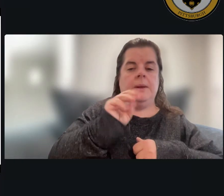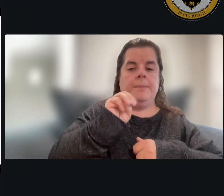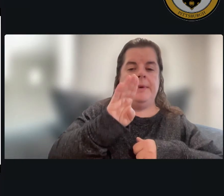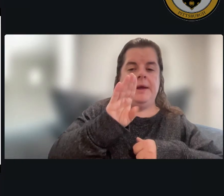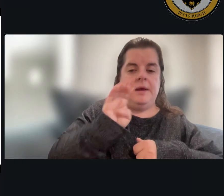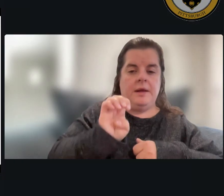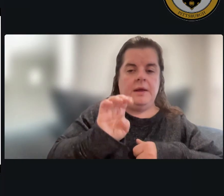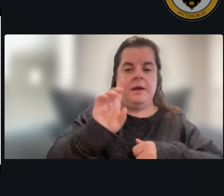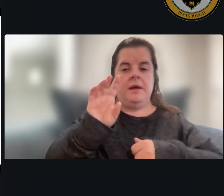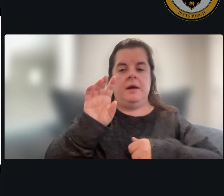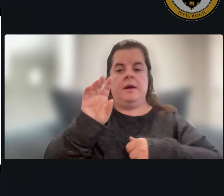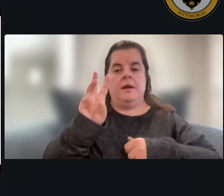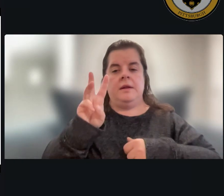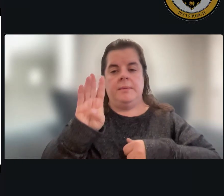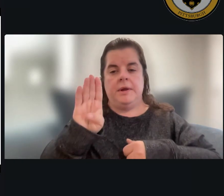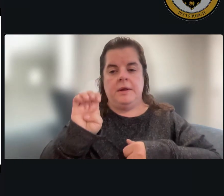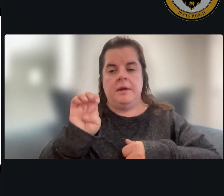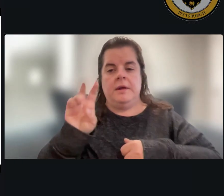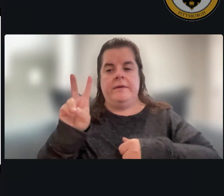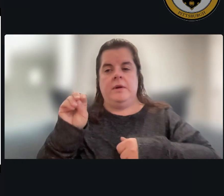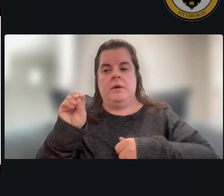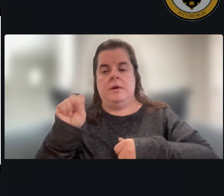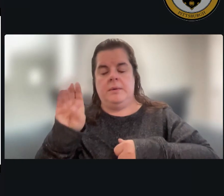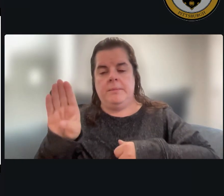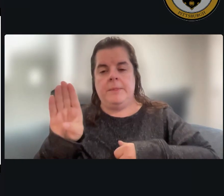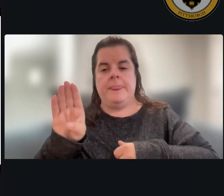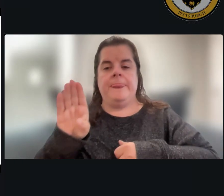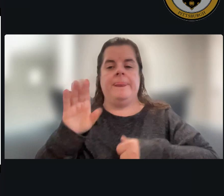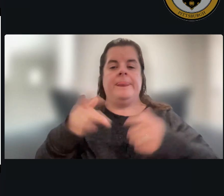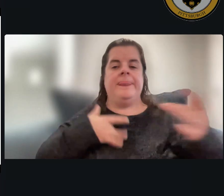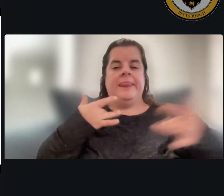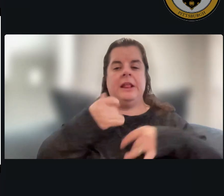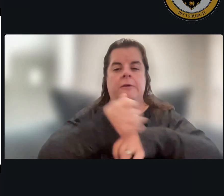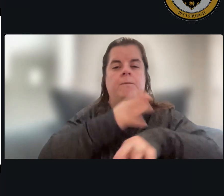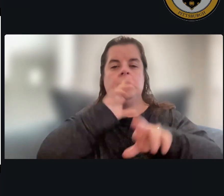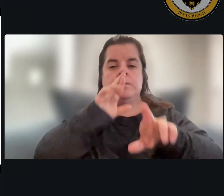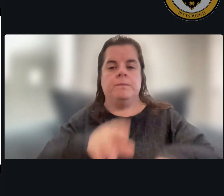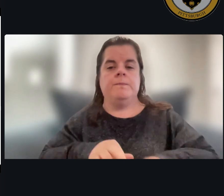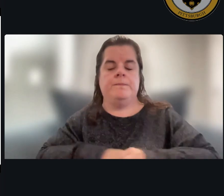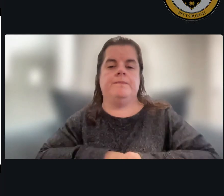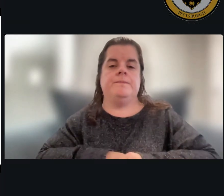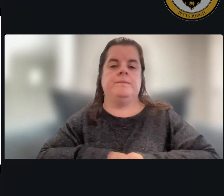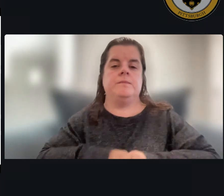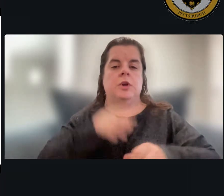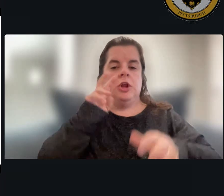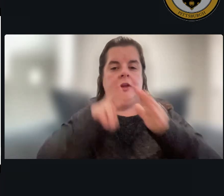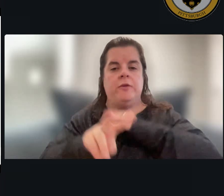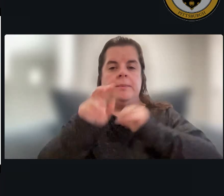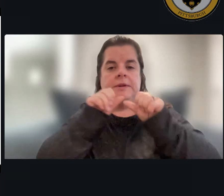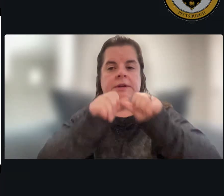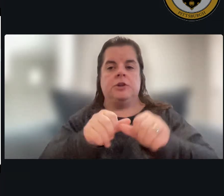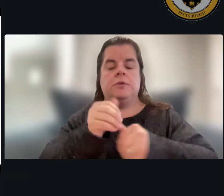WB, and VOSB. So exciting early results. We look forward to continuing this progress.